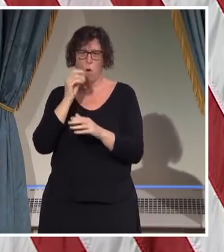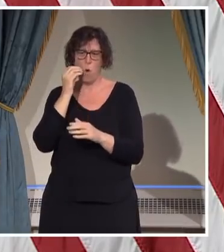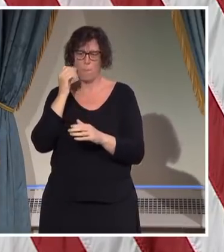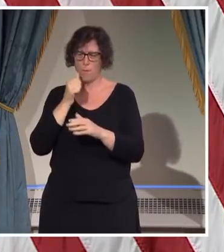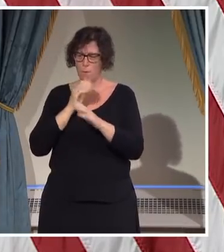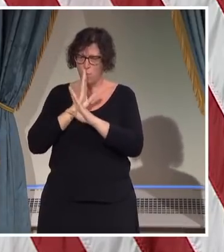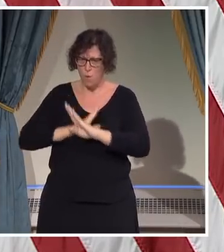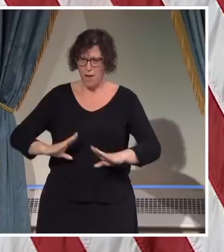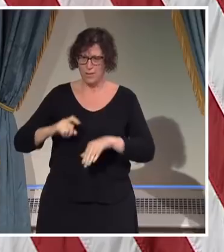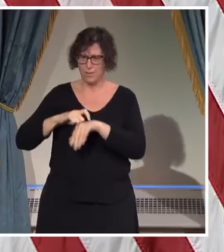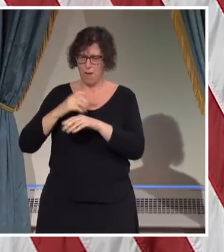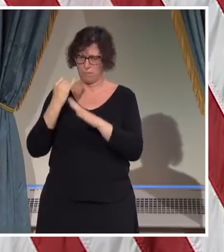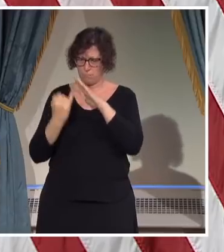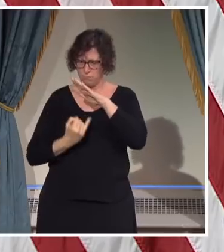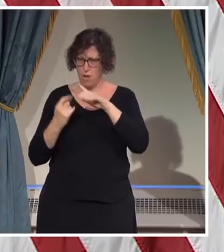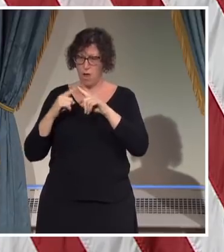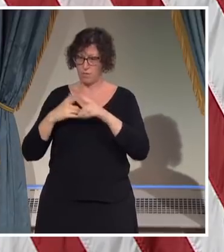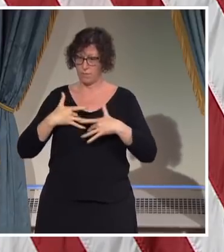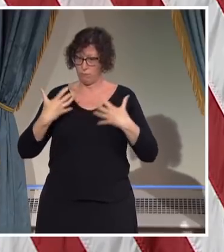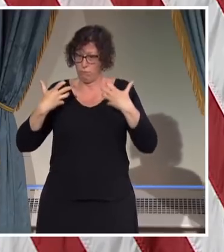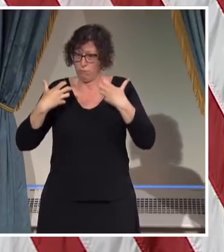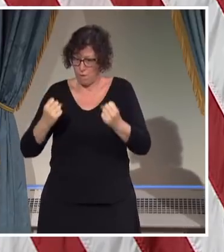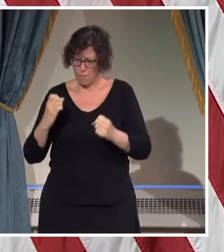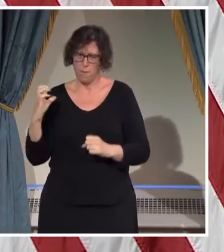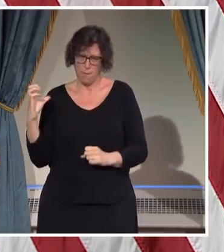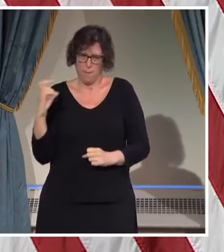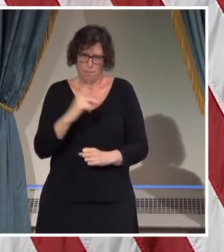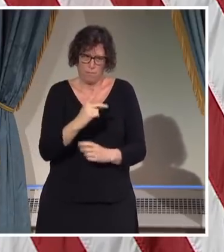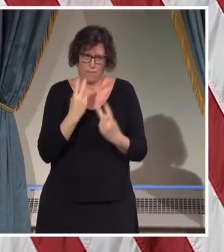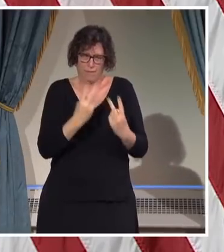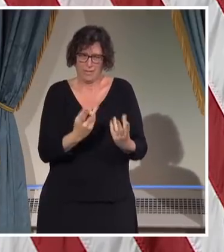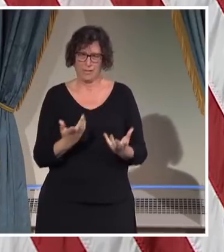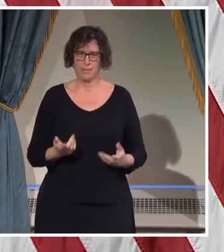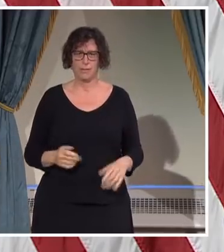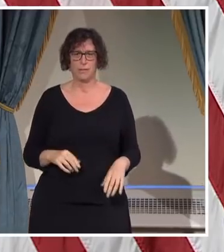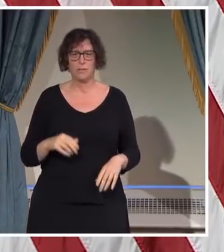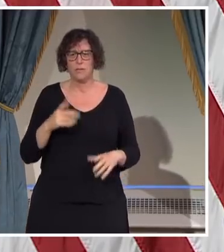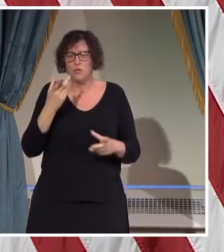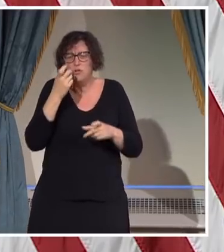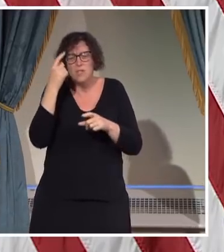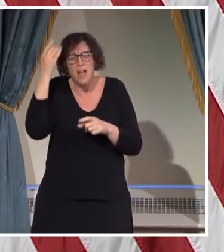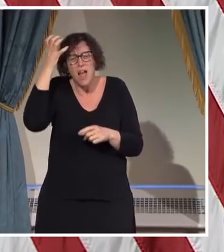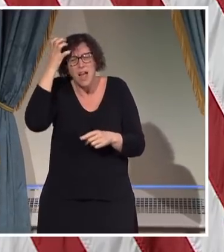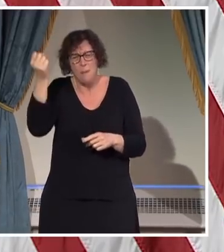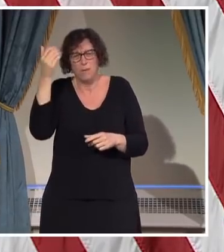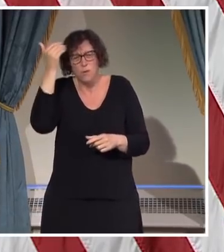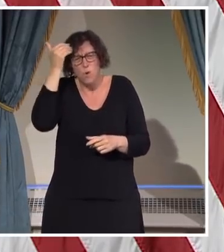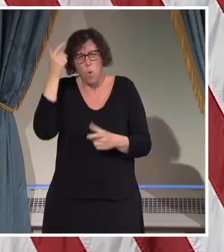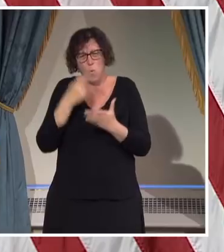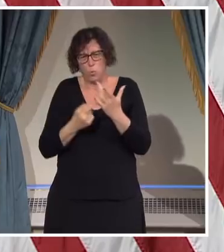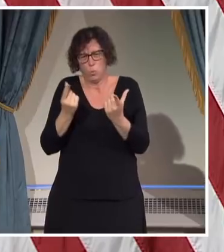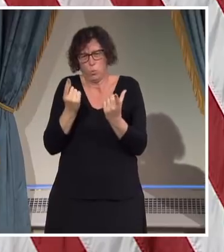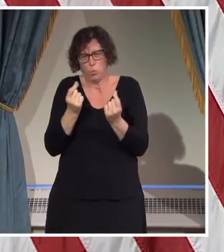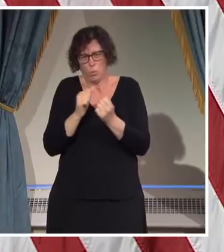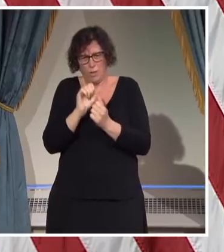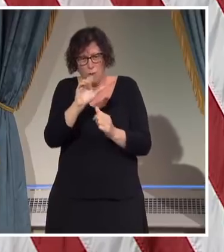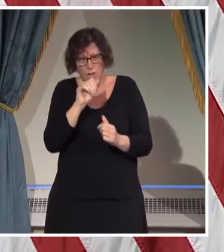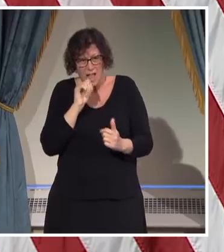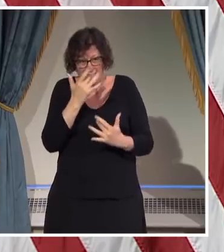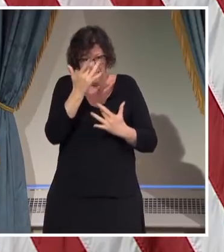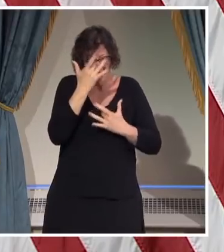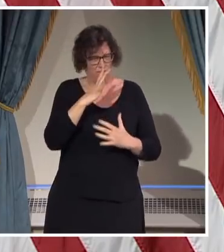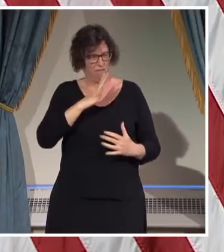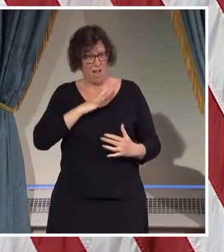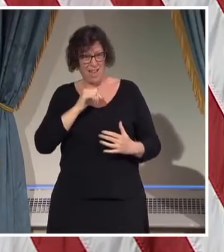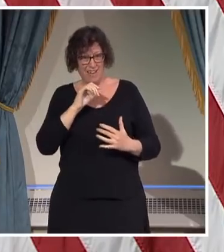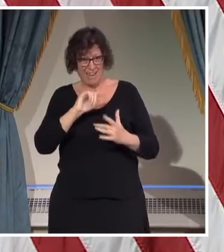the psychological term, sort of approach avoidance to the topic of coronavirus from different officials around the country, where